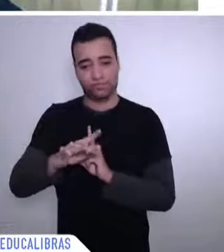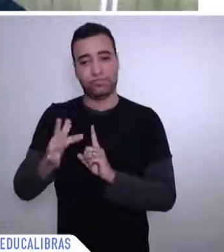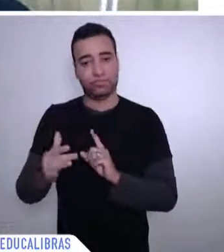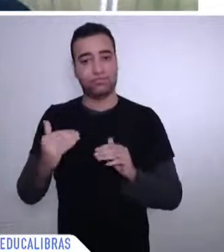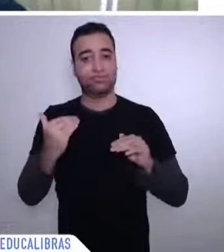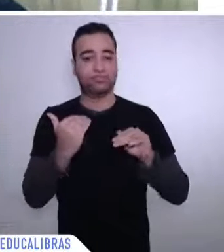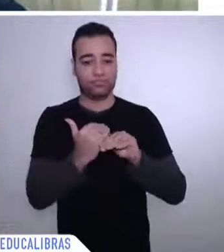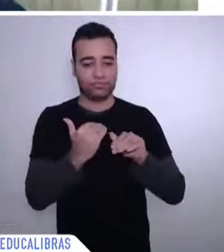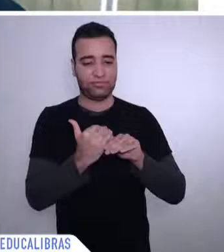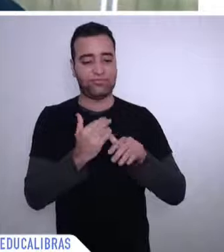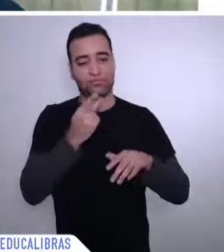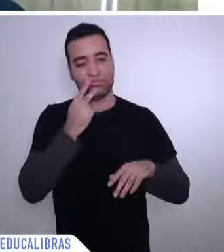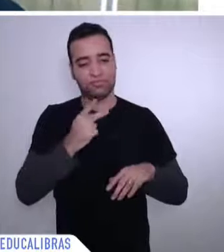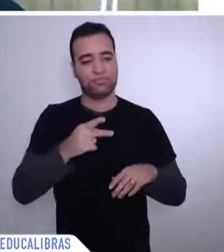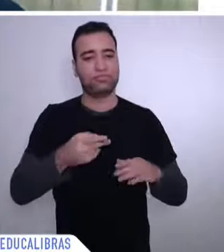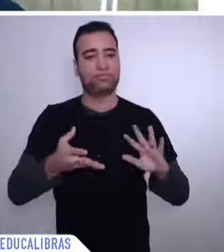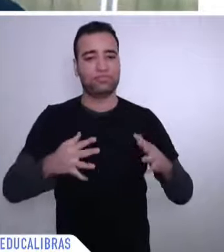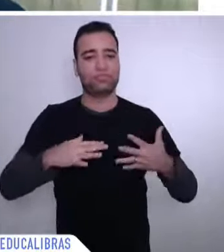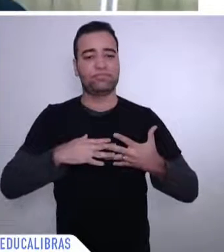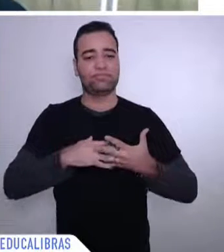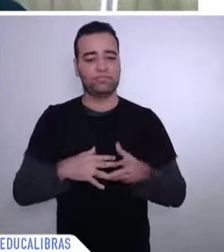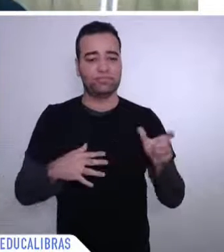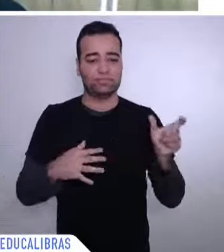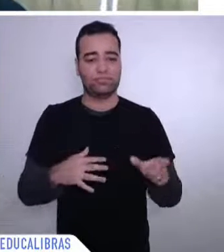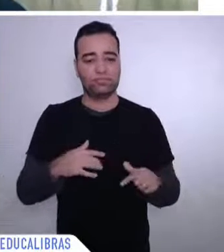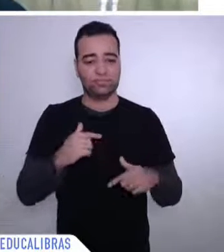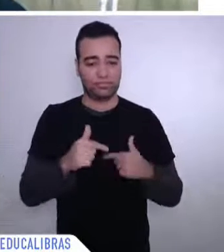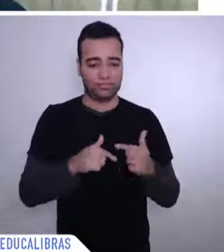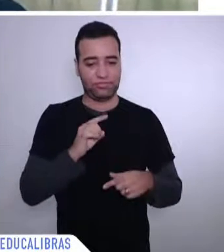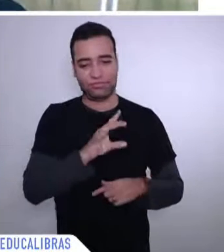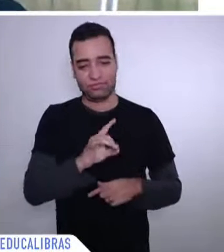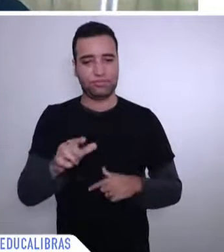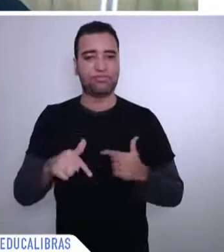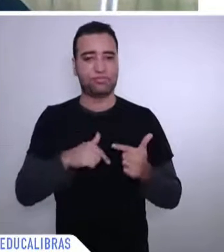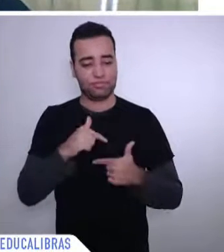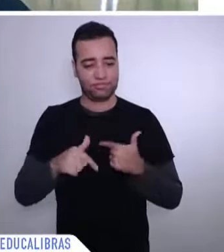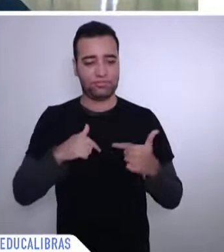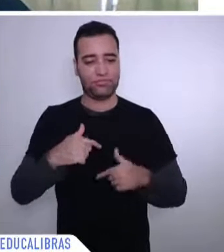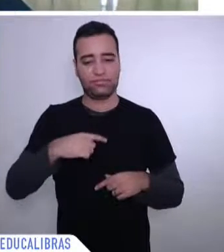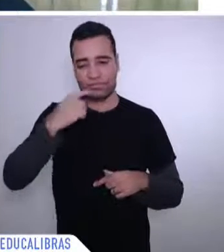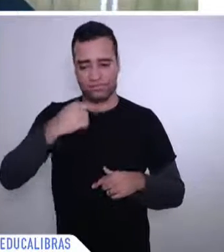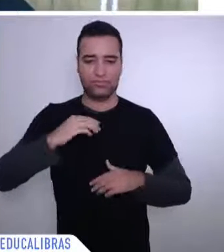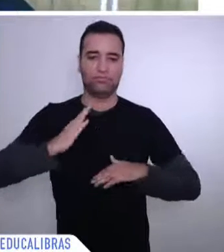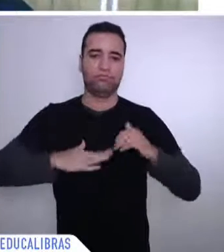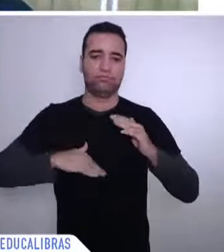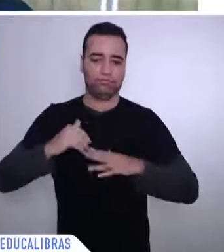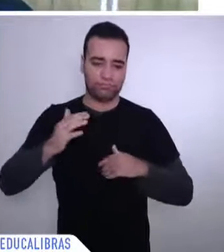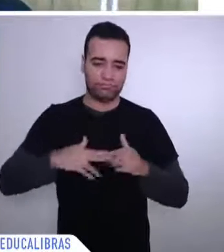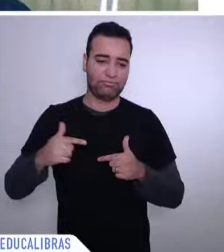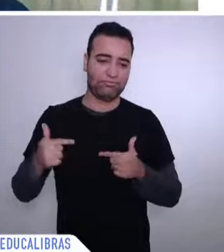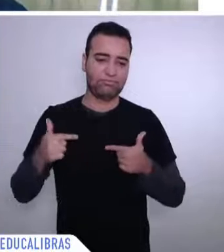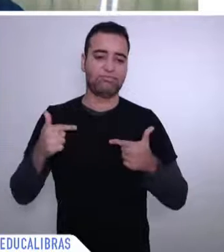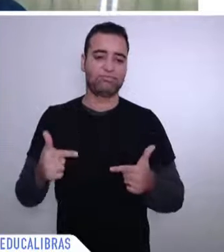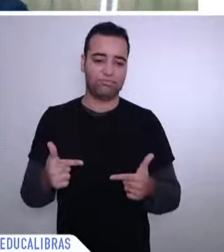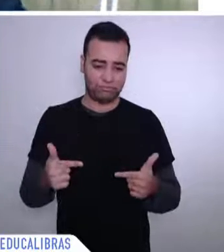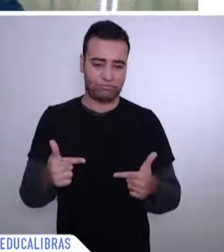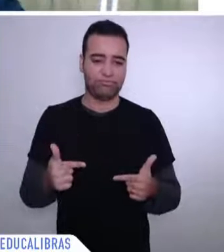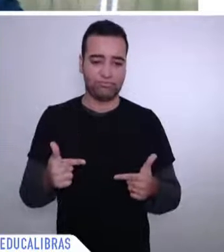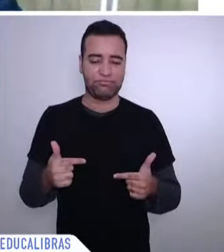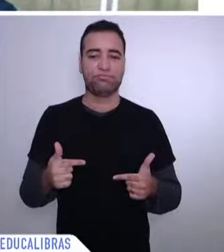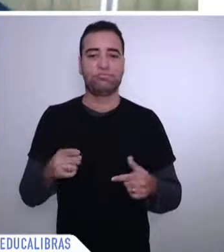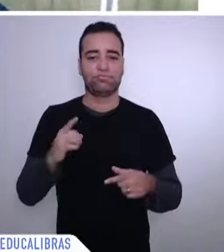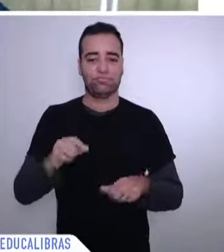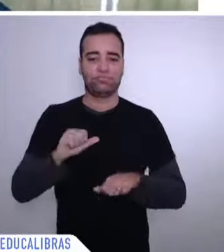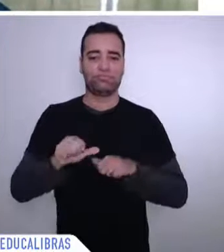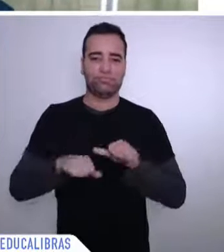considered, but at the same time, each worker has to contribute